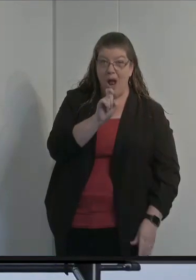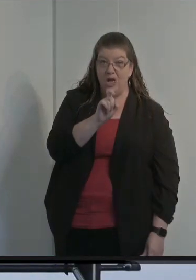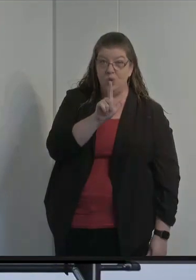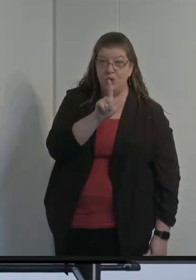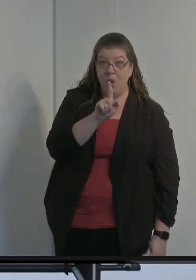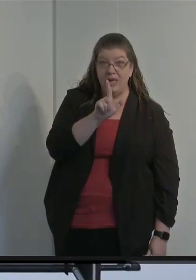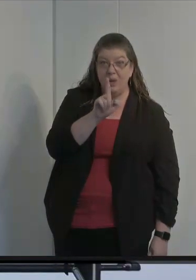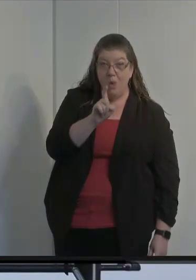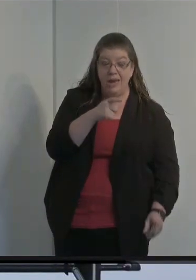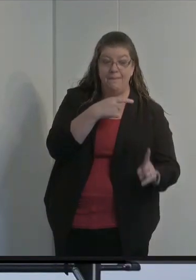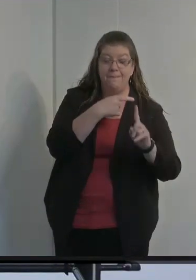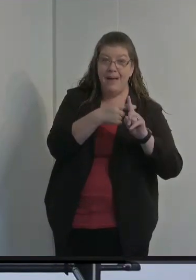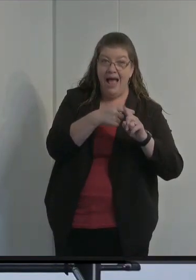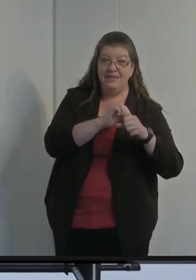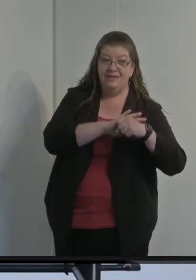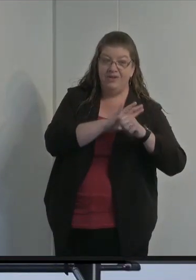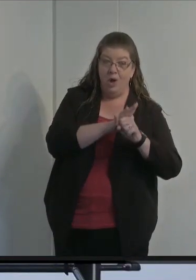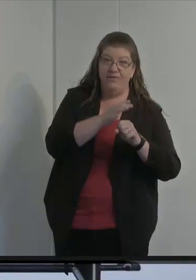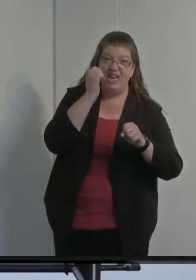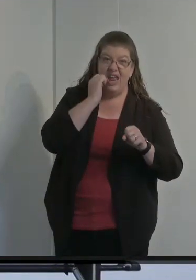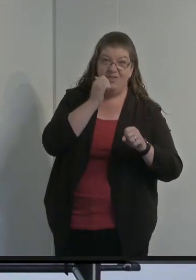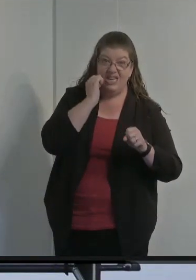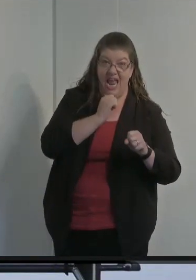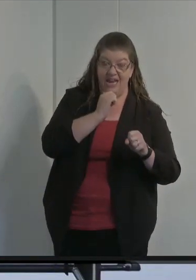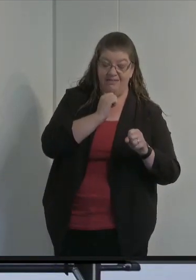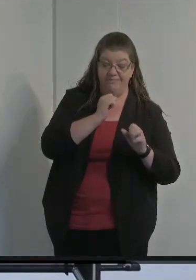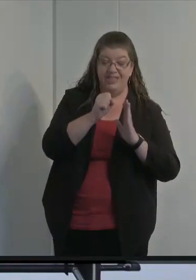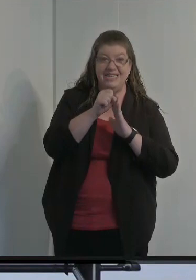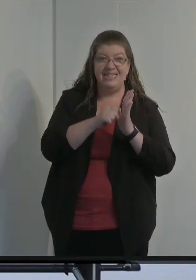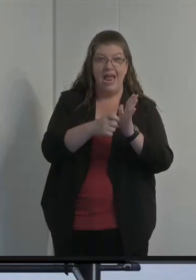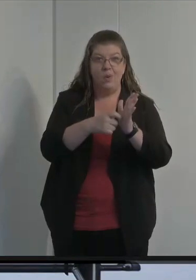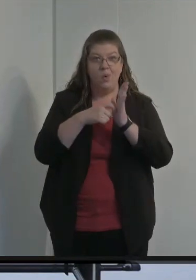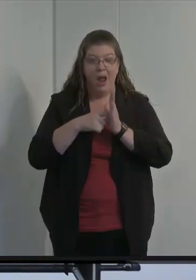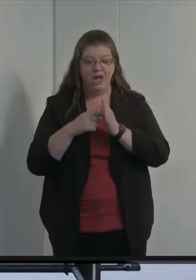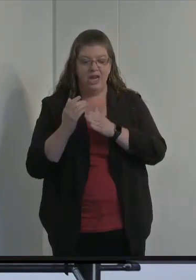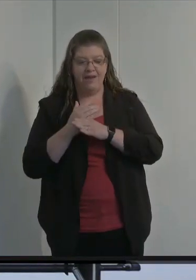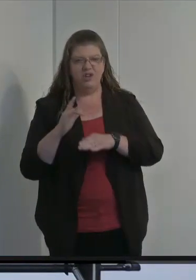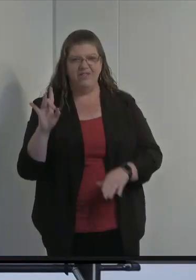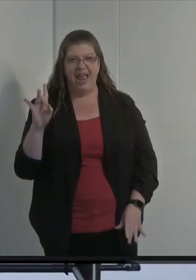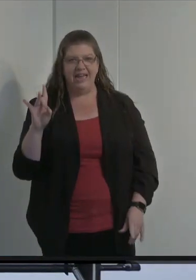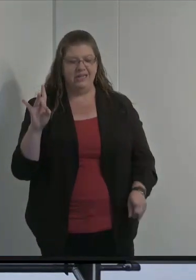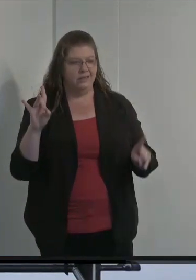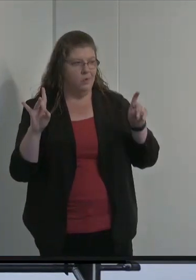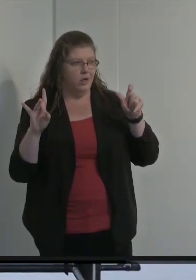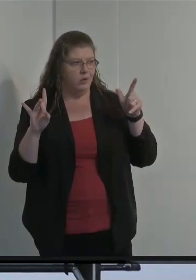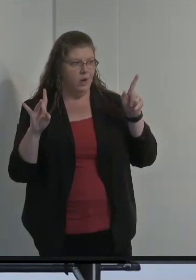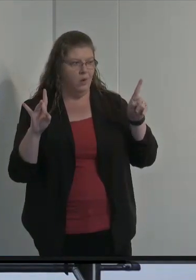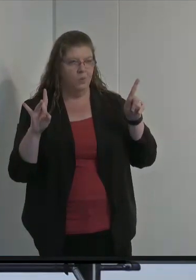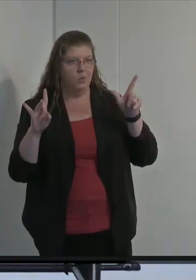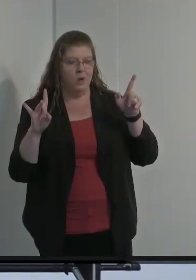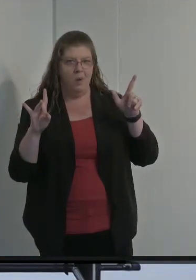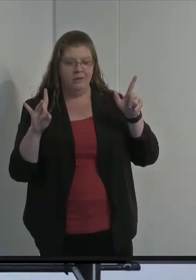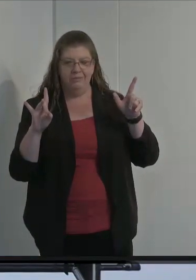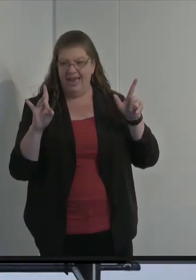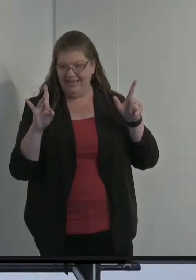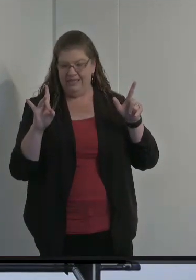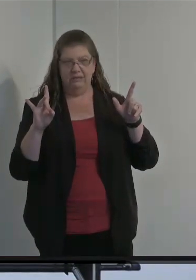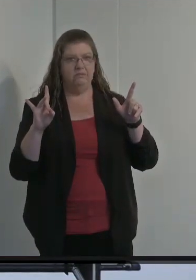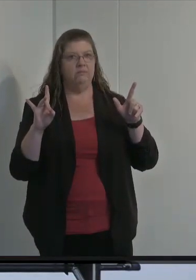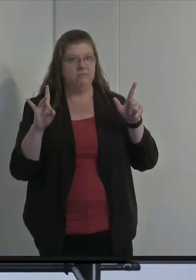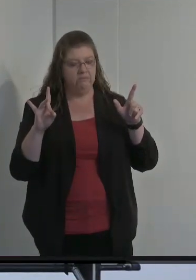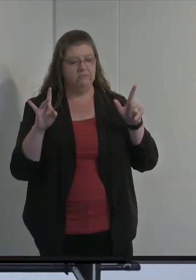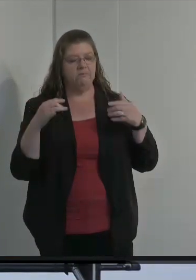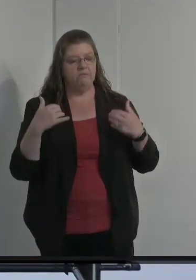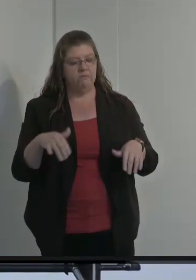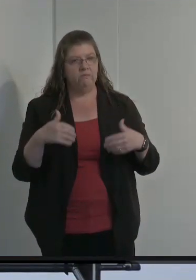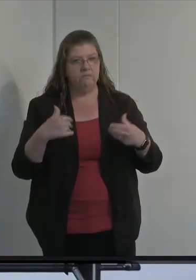121 positive cases per day. The state requirement is an average of 8 new cases per day. Looking back